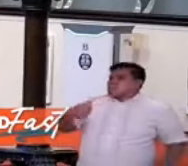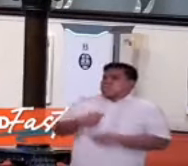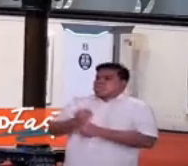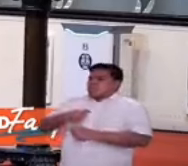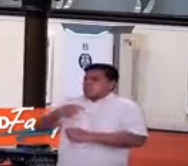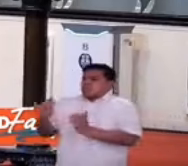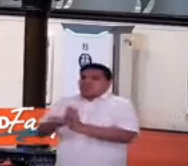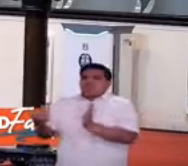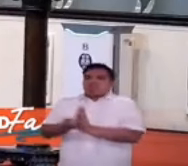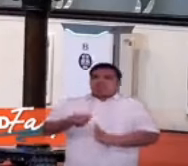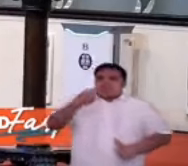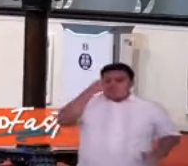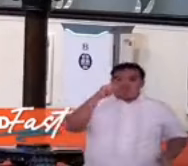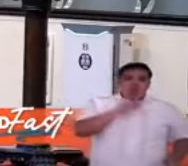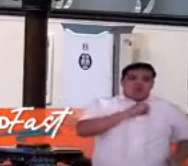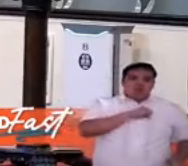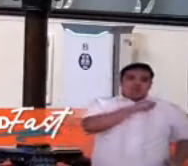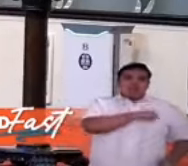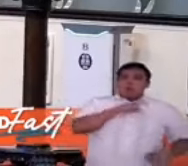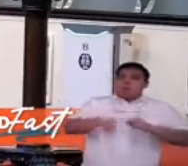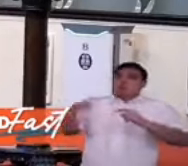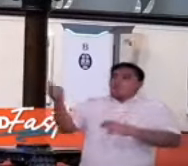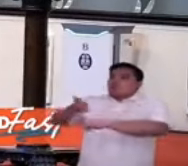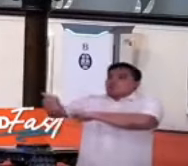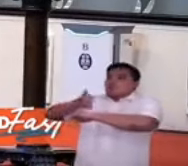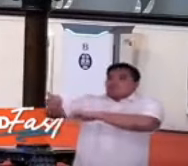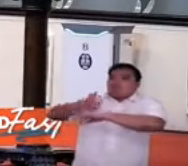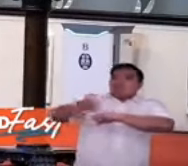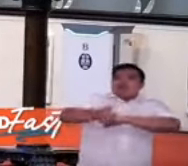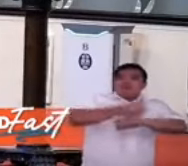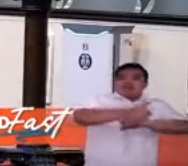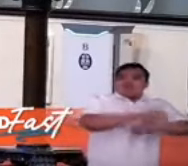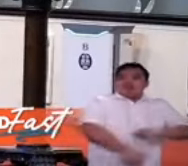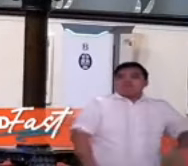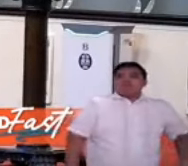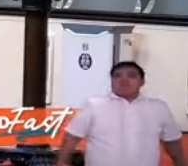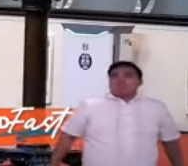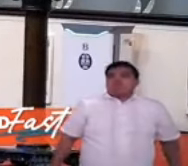be accountable for their actions. They keep blaming other people.